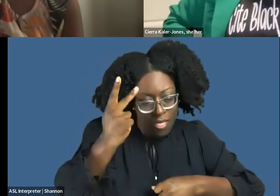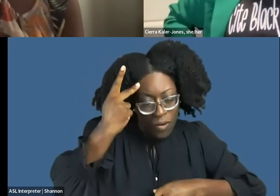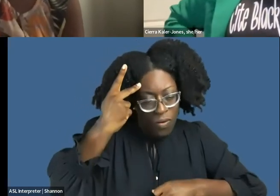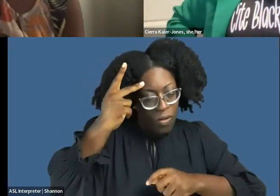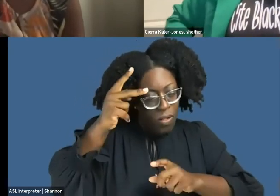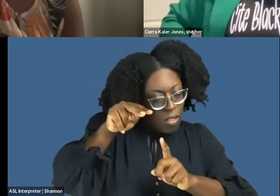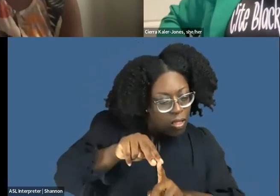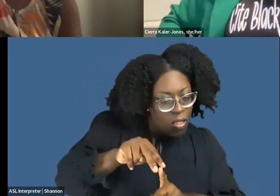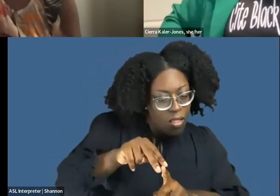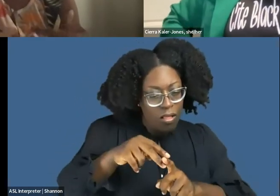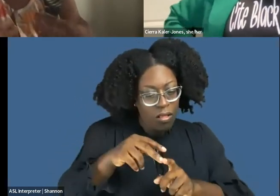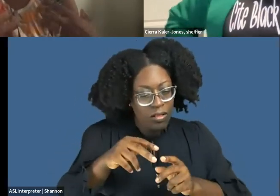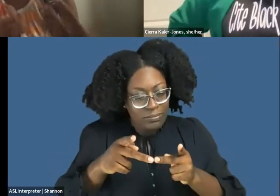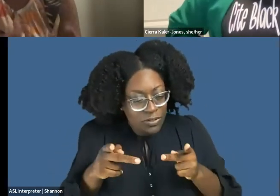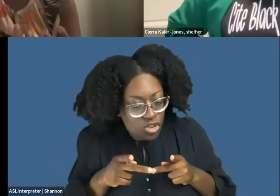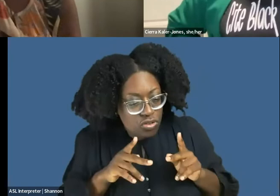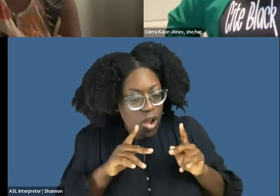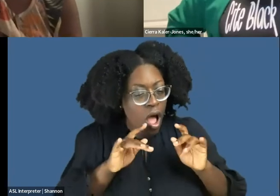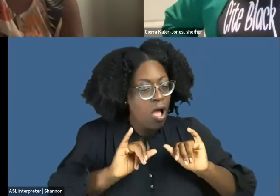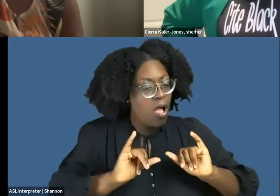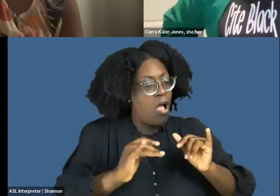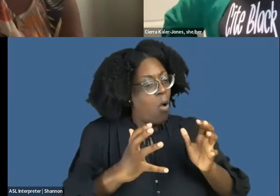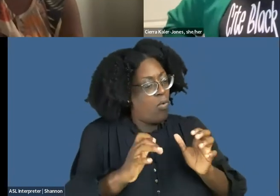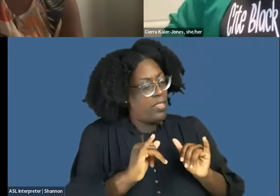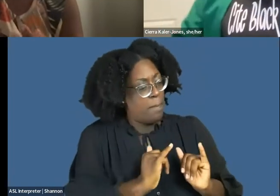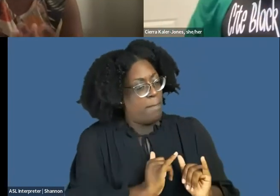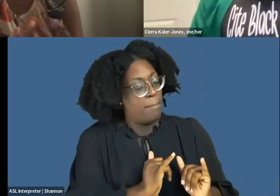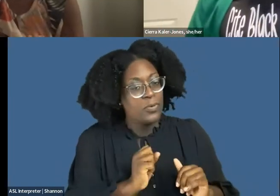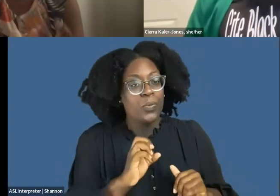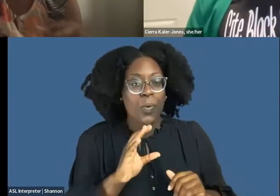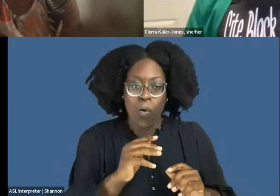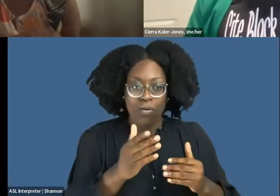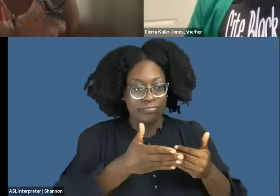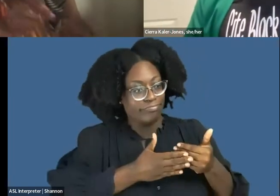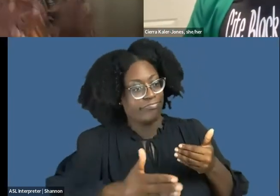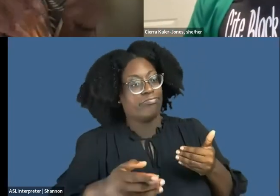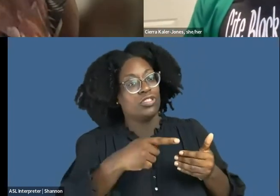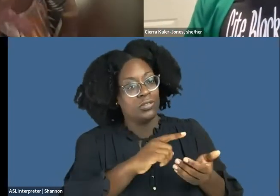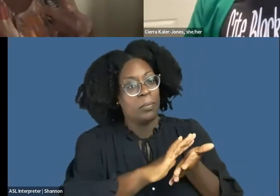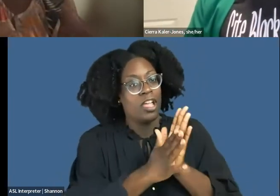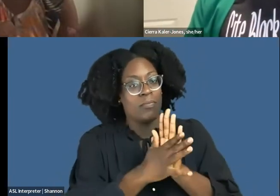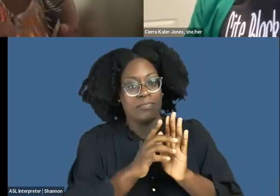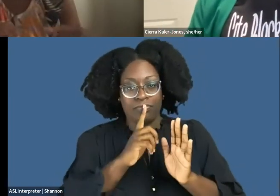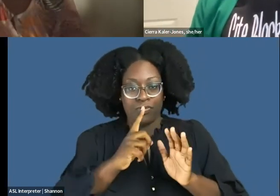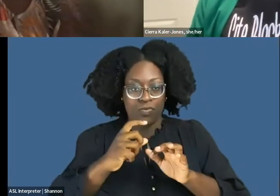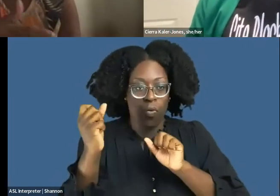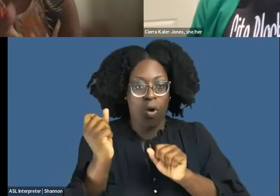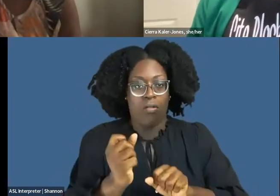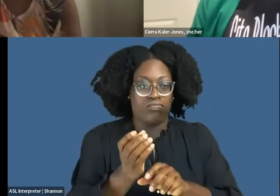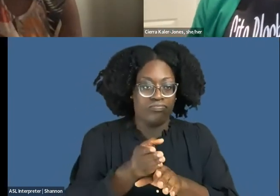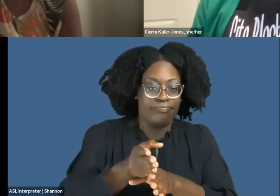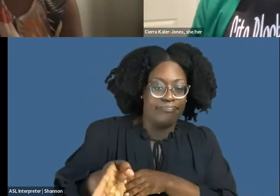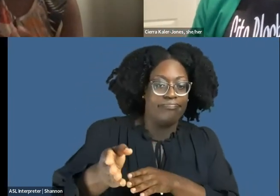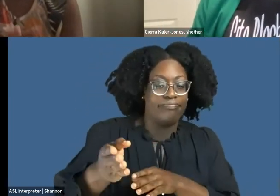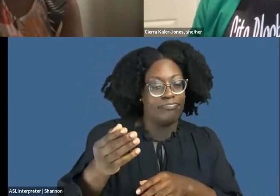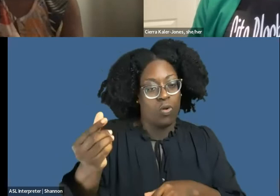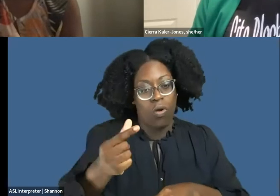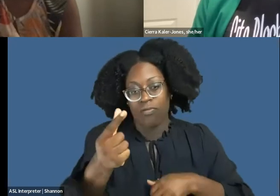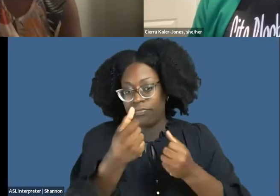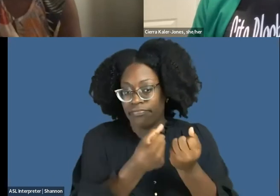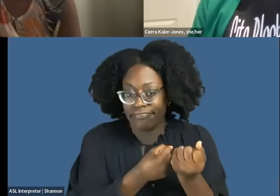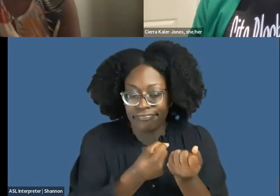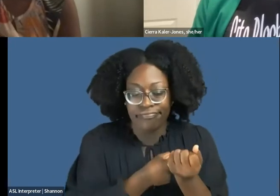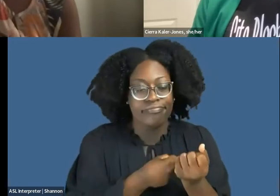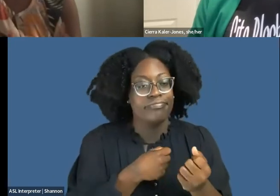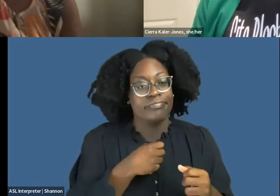that. But she's also an emblematic of somebody that travels through the different spaces of Black radical politics in early